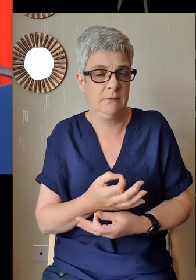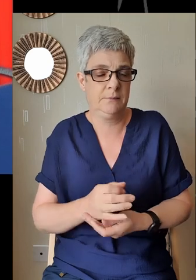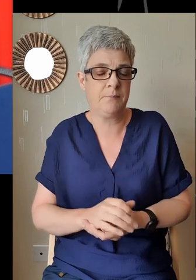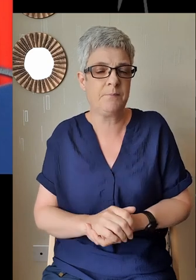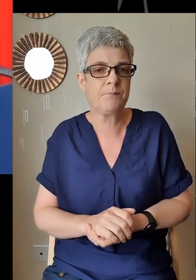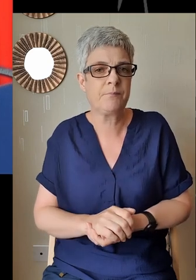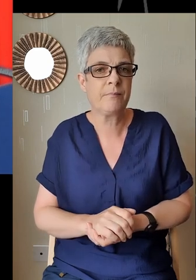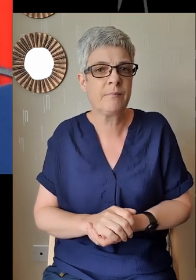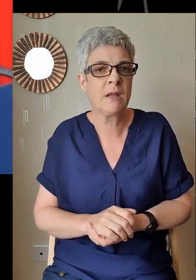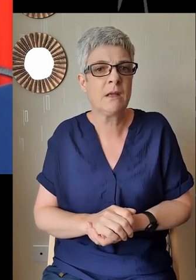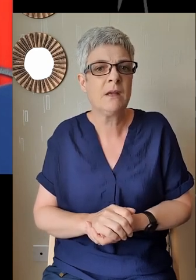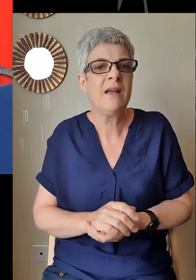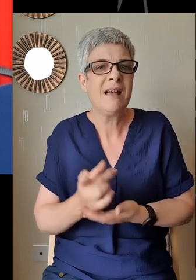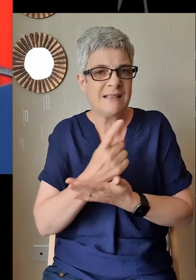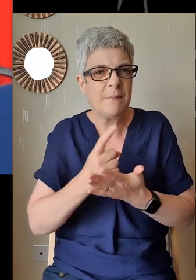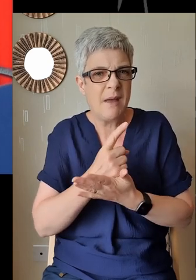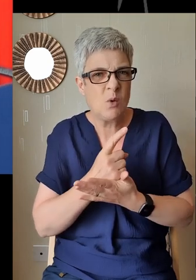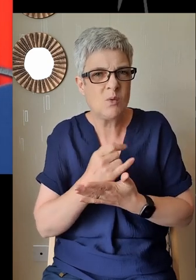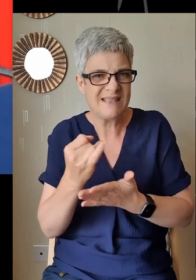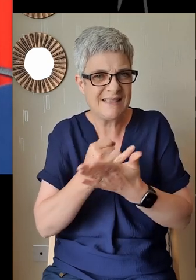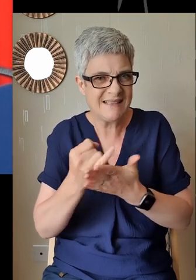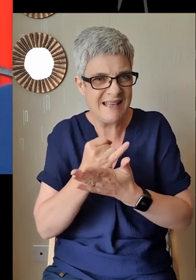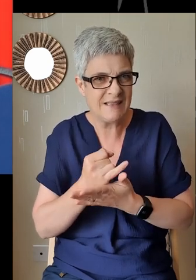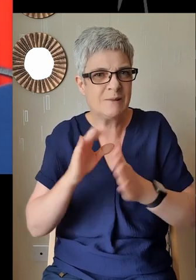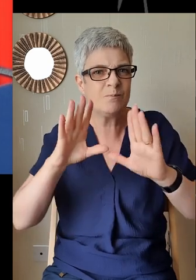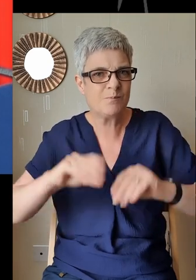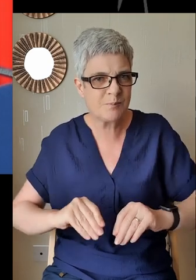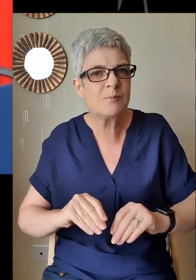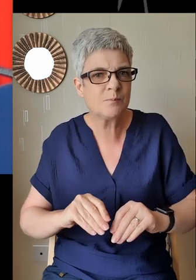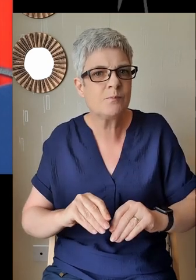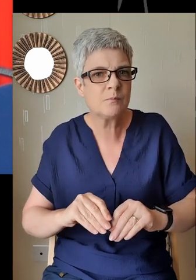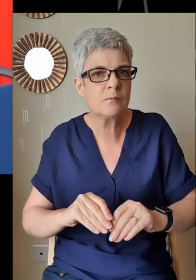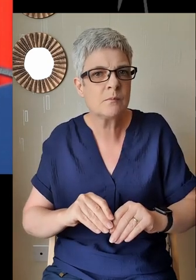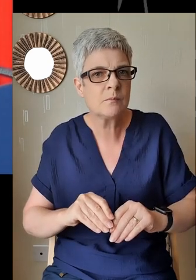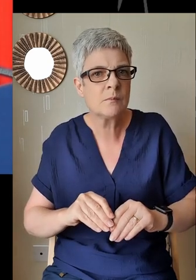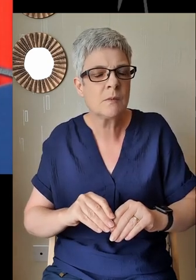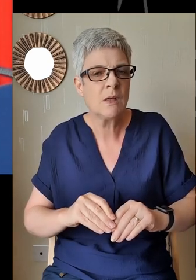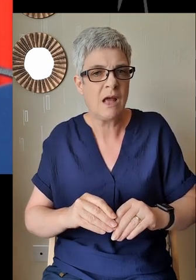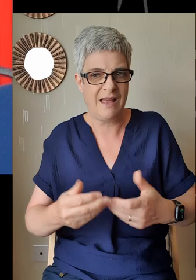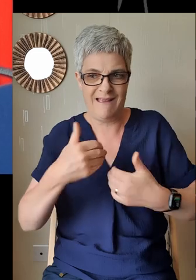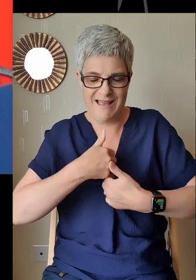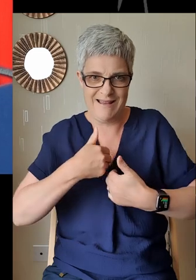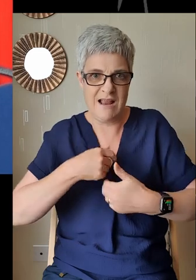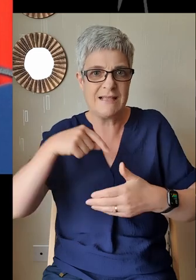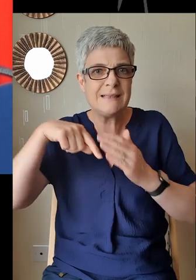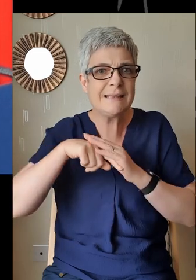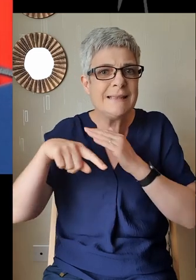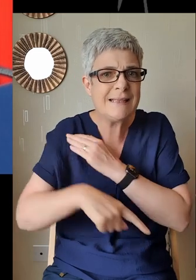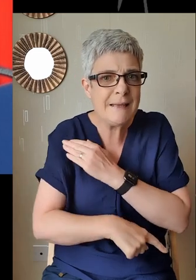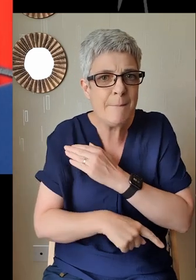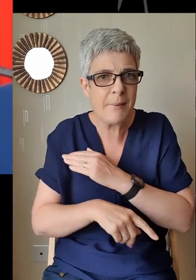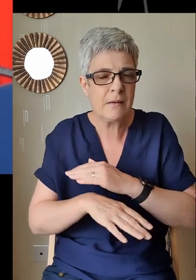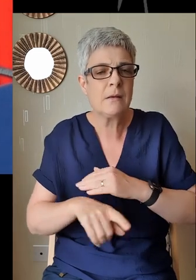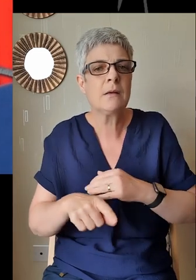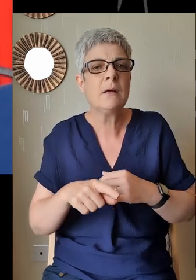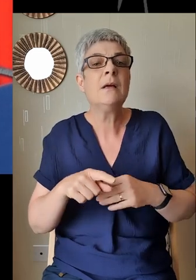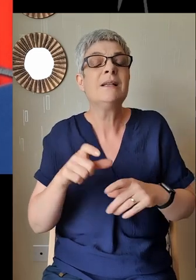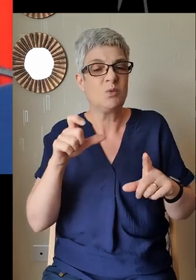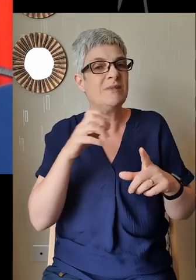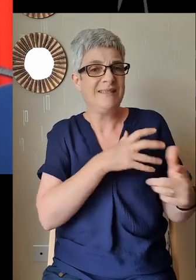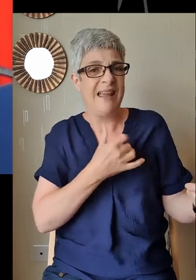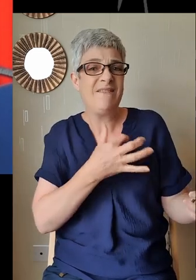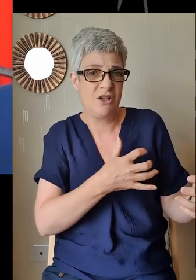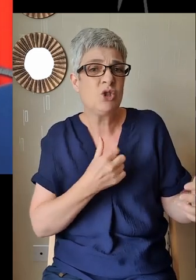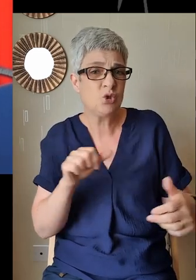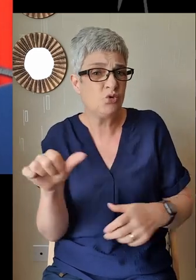That's about strangling sin at the motivational level. So David should have done that, shouldn't he, on the